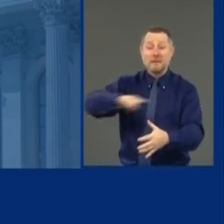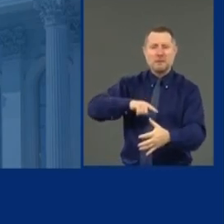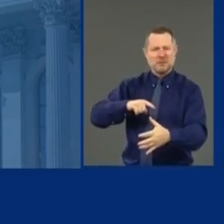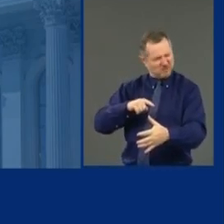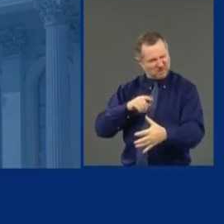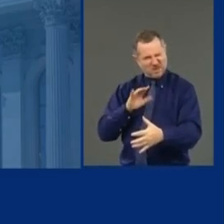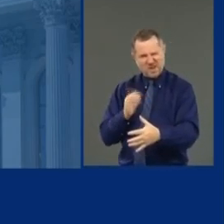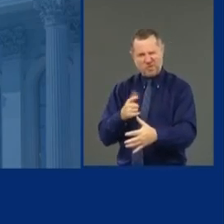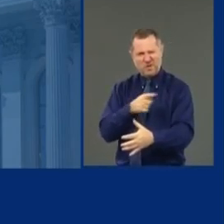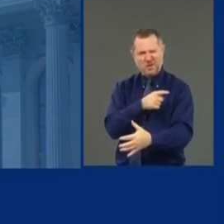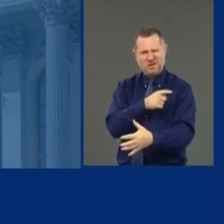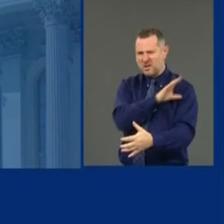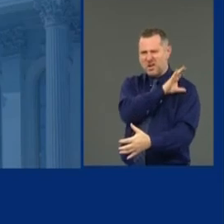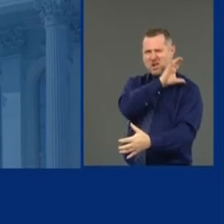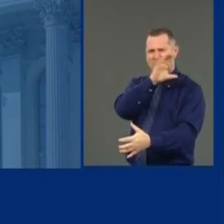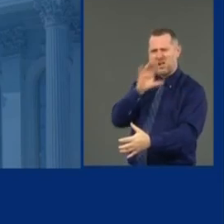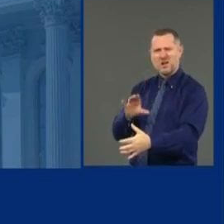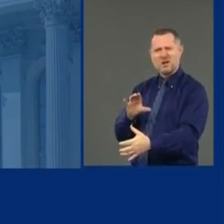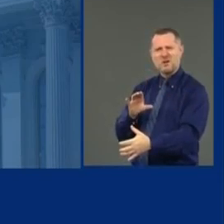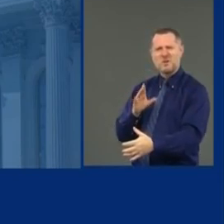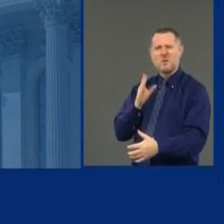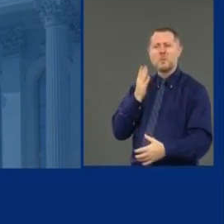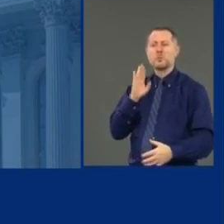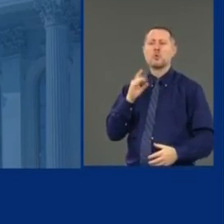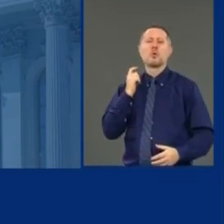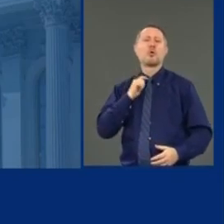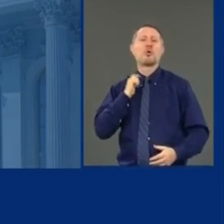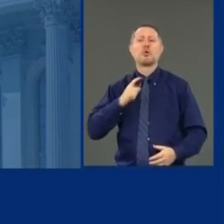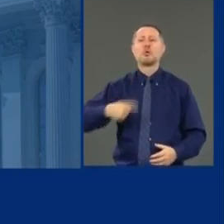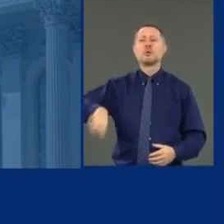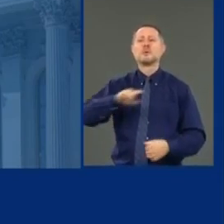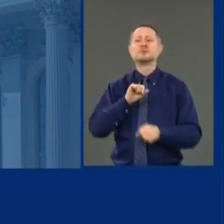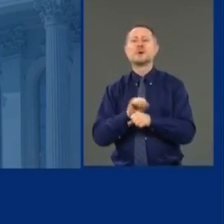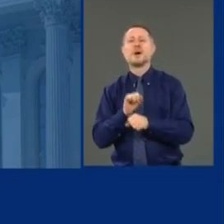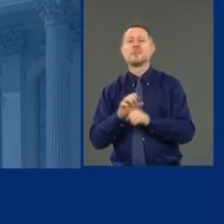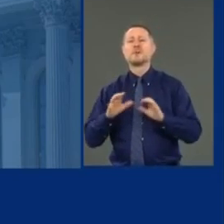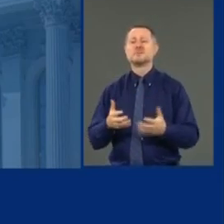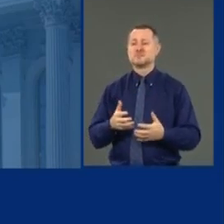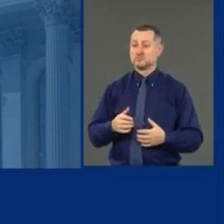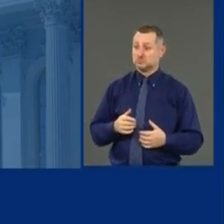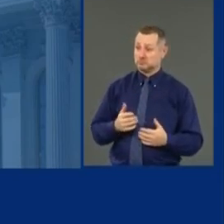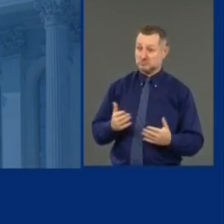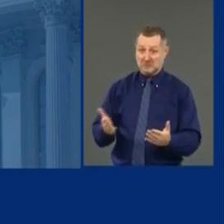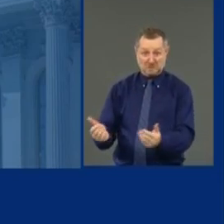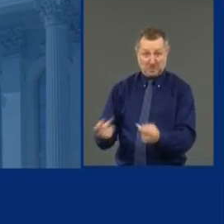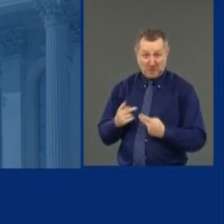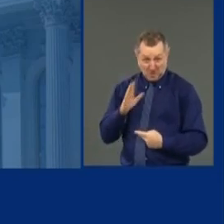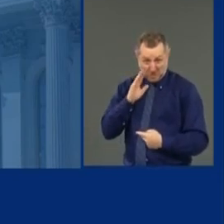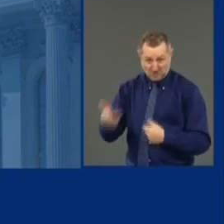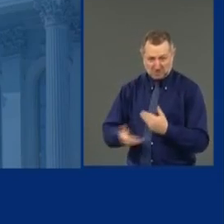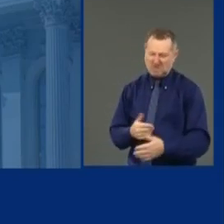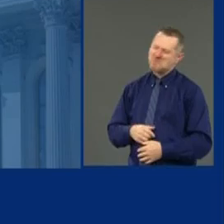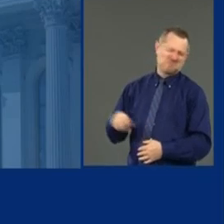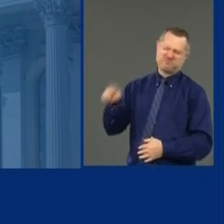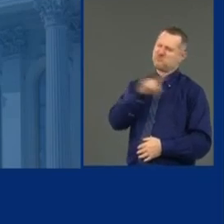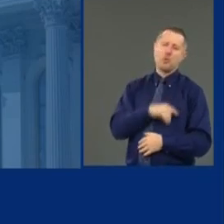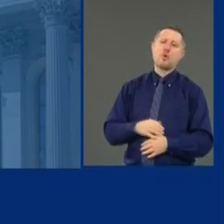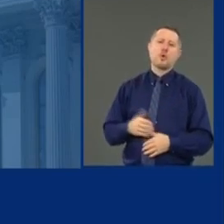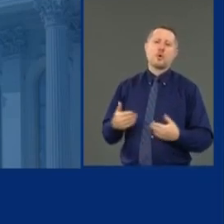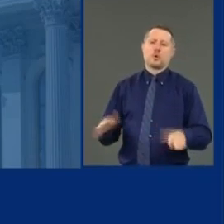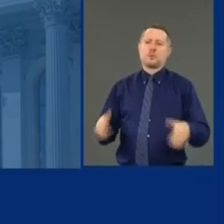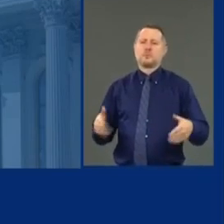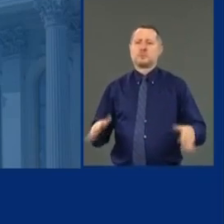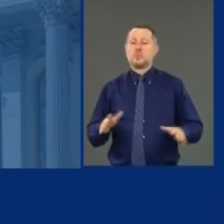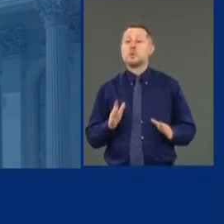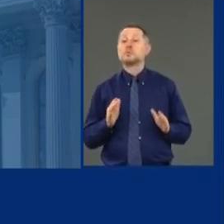all those blue-collar jobs that are not going to come back right away? All those little retail stores that are not going to come back right away? So it's not